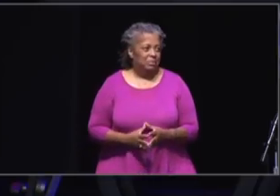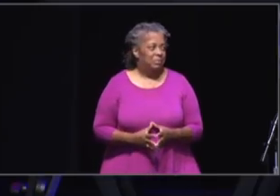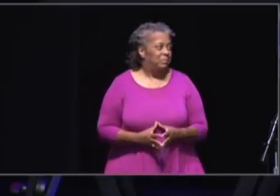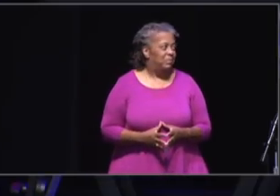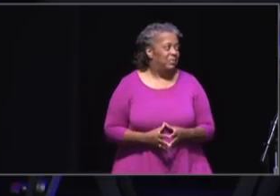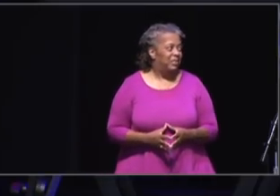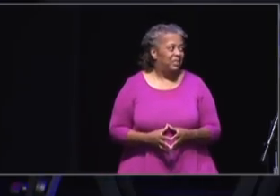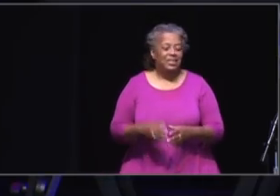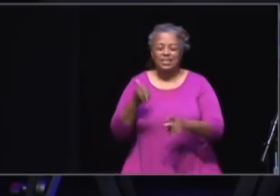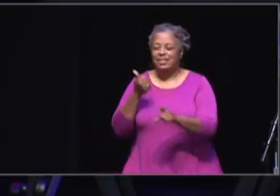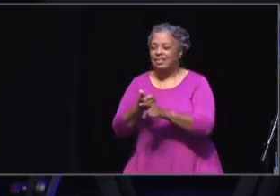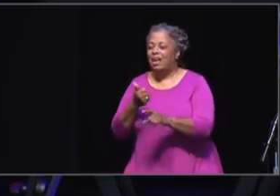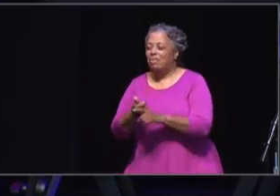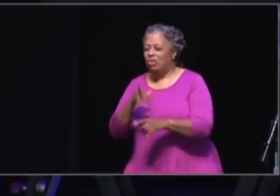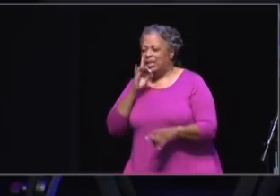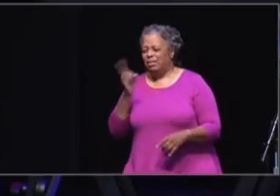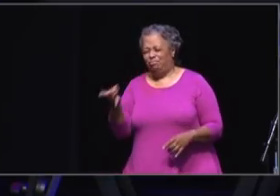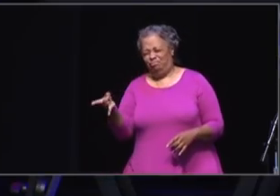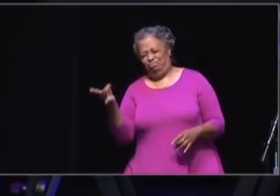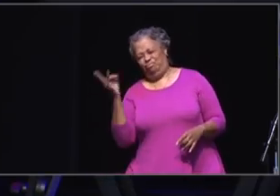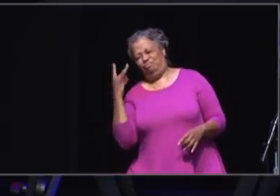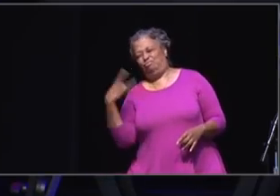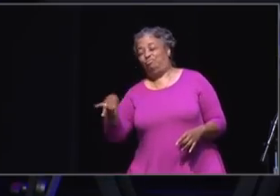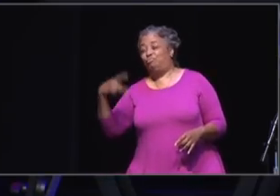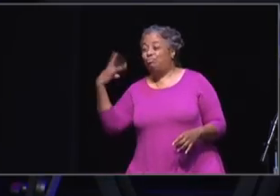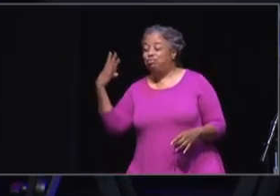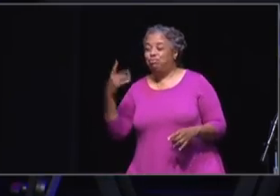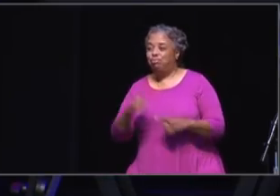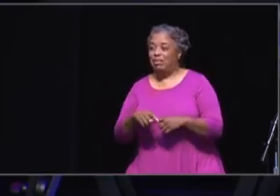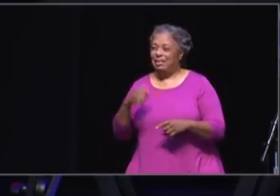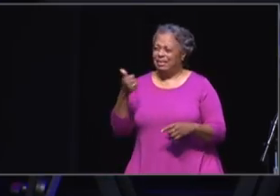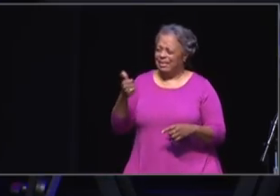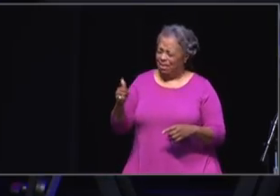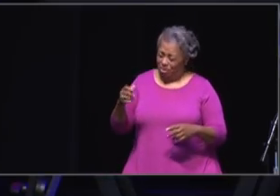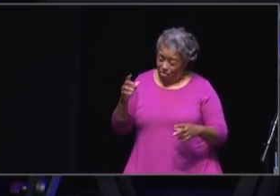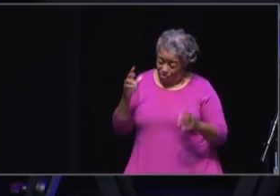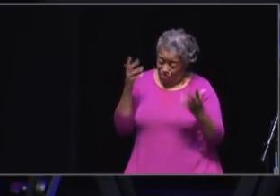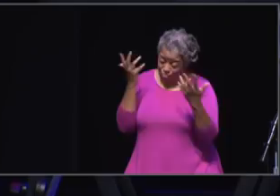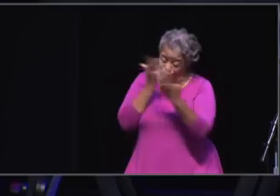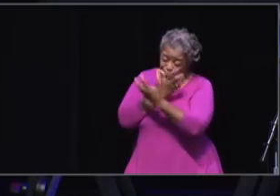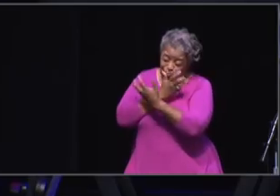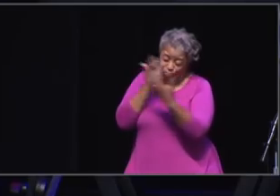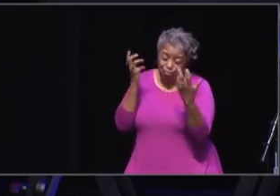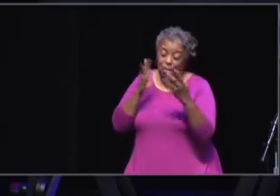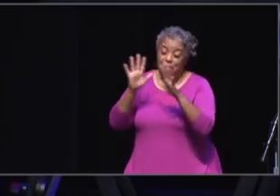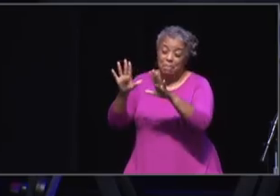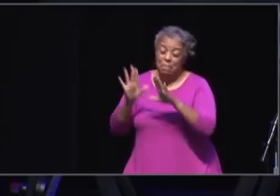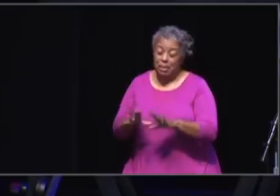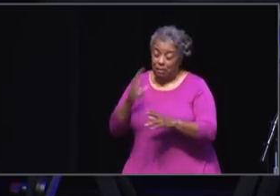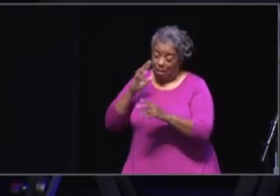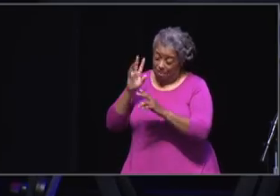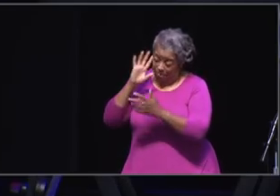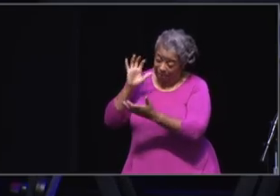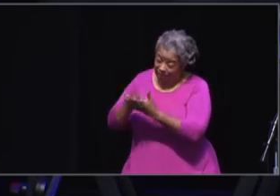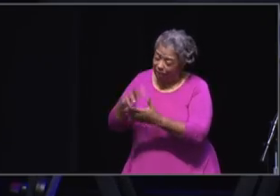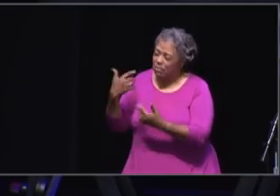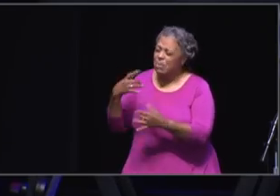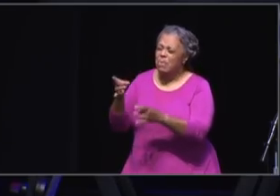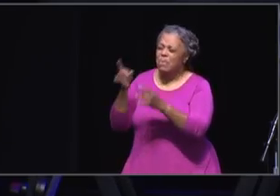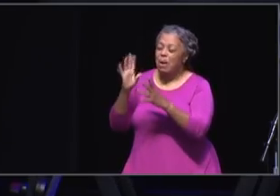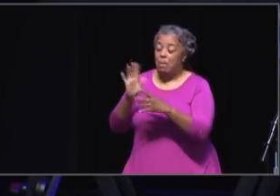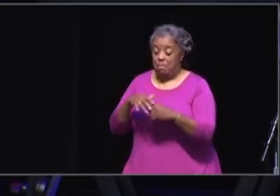She was so fierce. I just couldn't believe how fierce she was. And it was my honor and